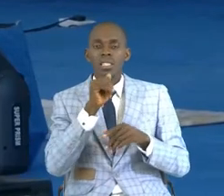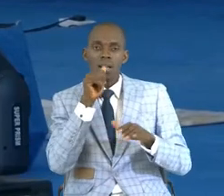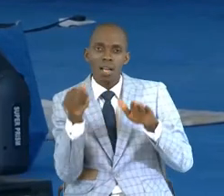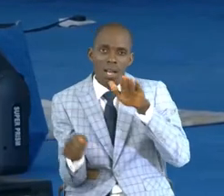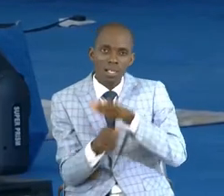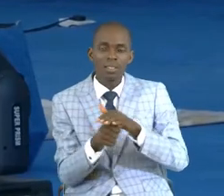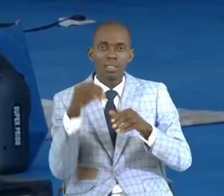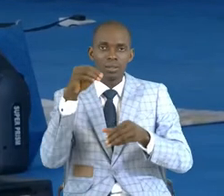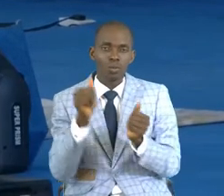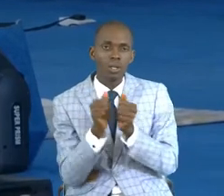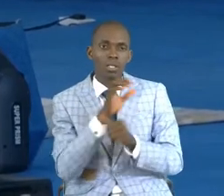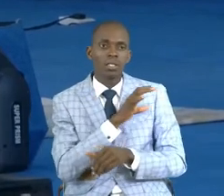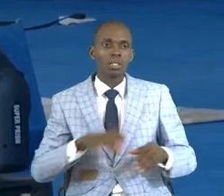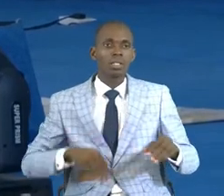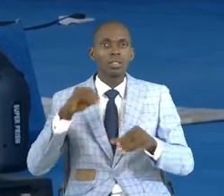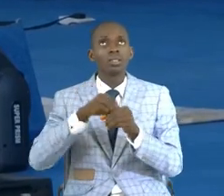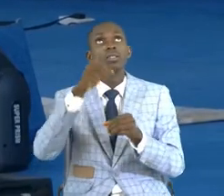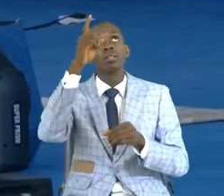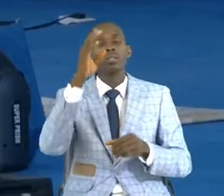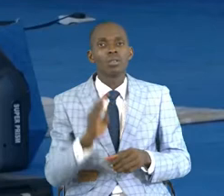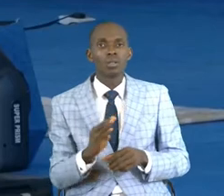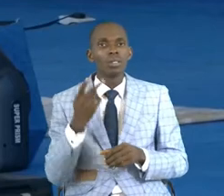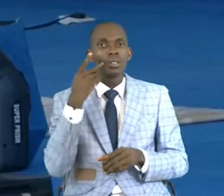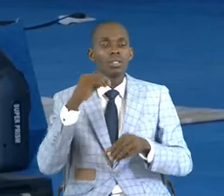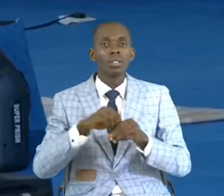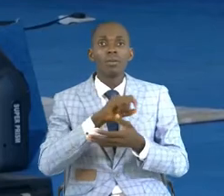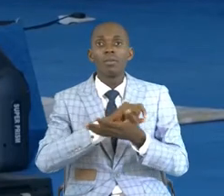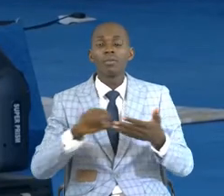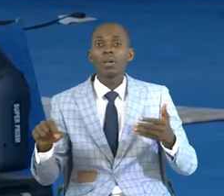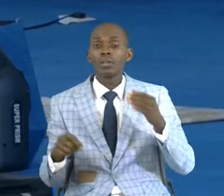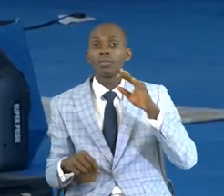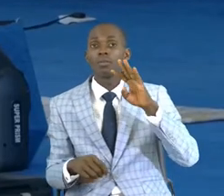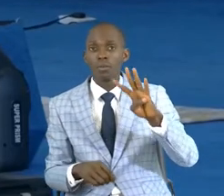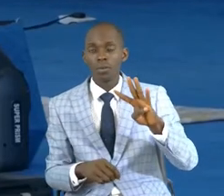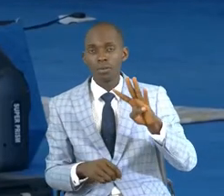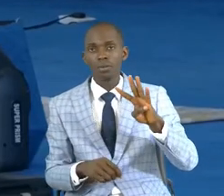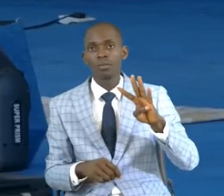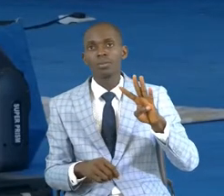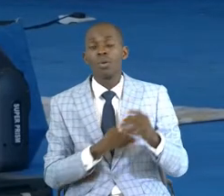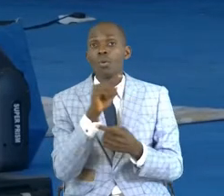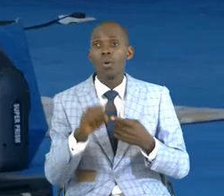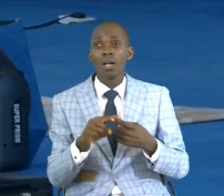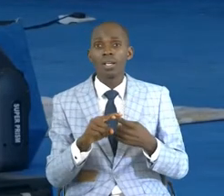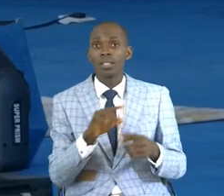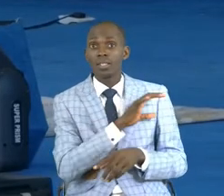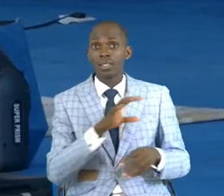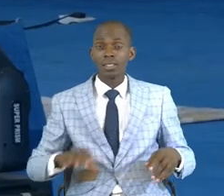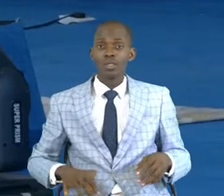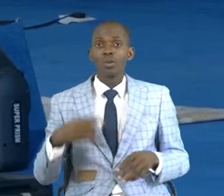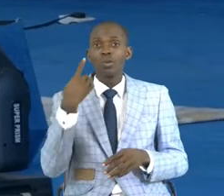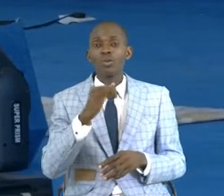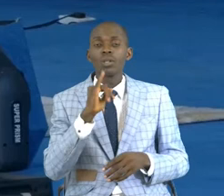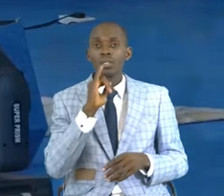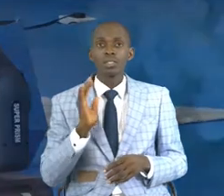Christ in God. Look at verse 4. In verse 4, there, when Christ, who is our life,